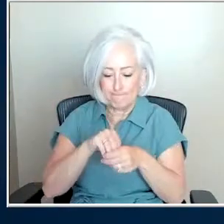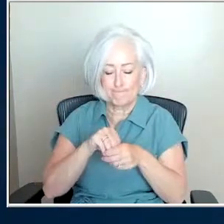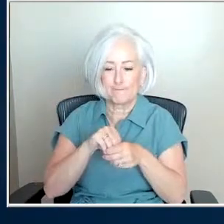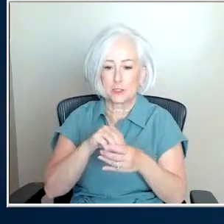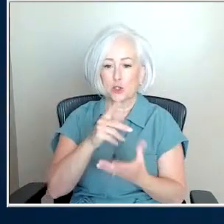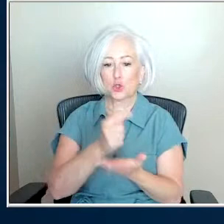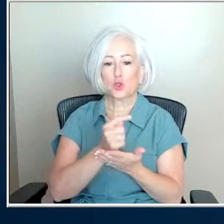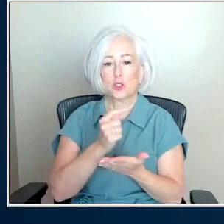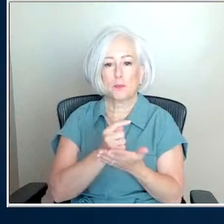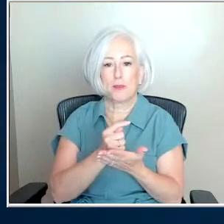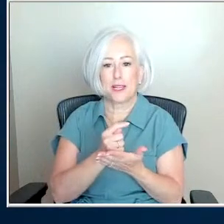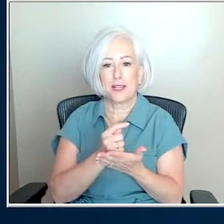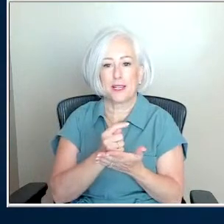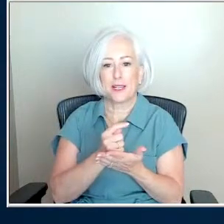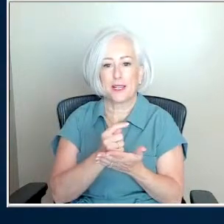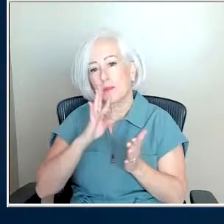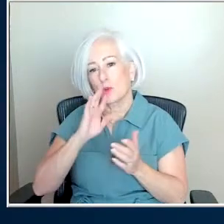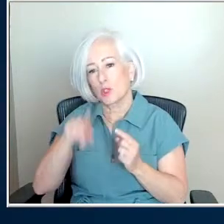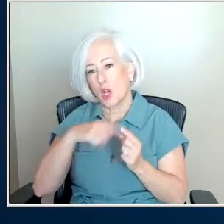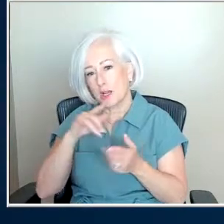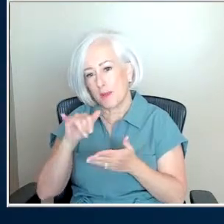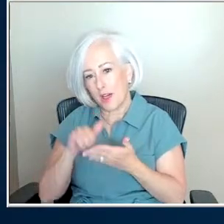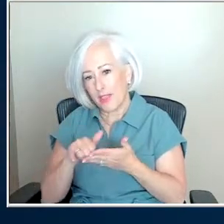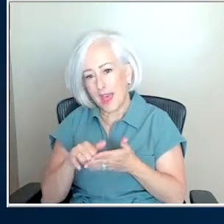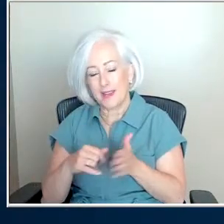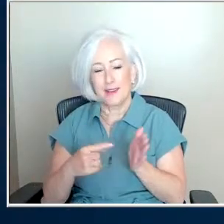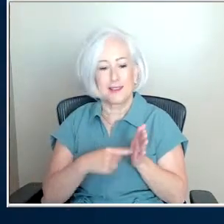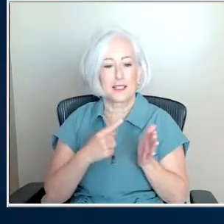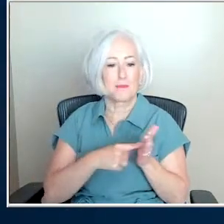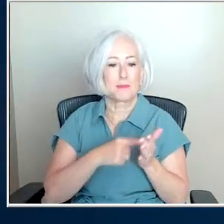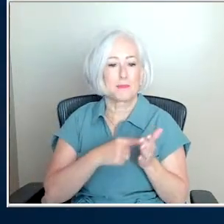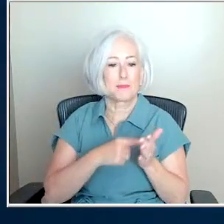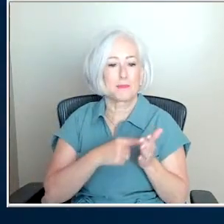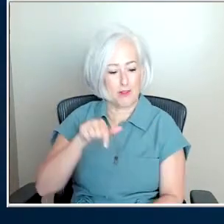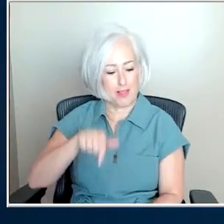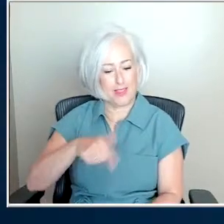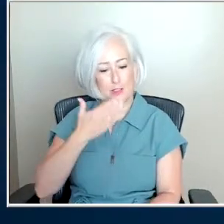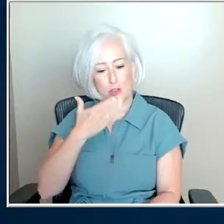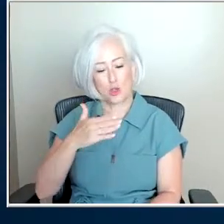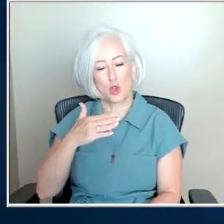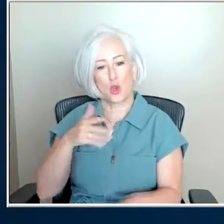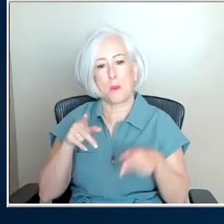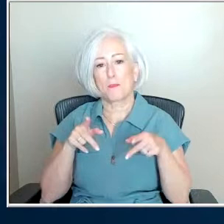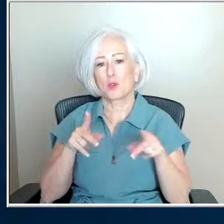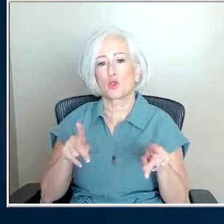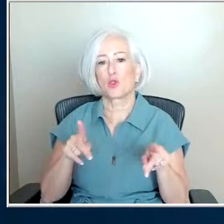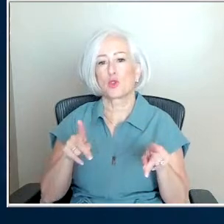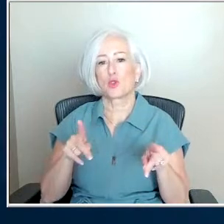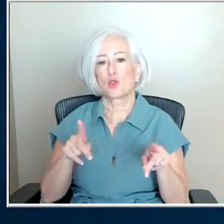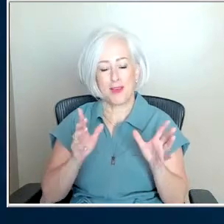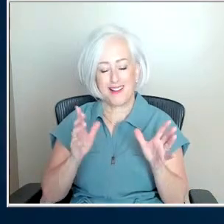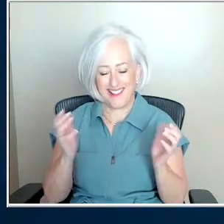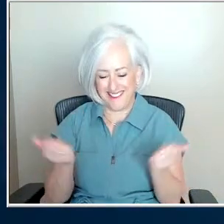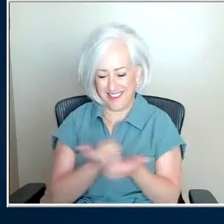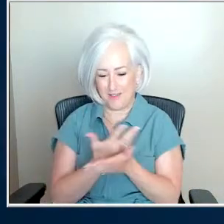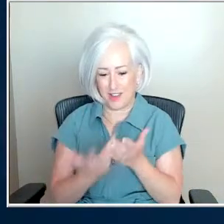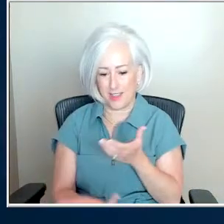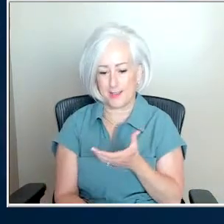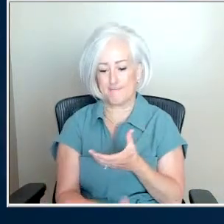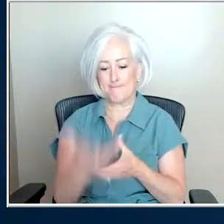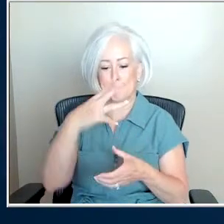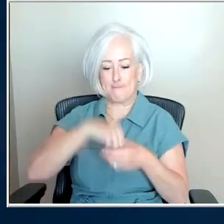speak about it, sometimes we don't. This is a great opportunity to actually speak about all the other moving parts in a patient's health. It's not